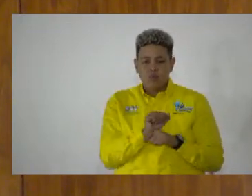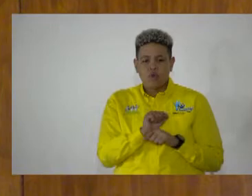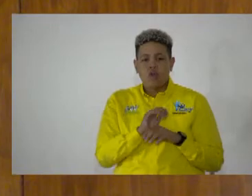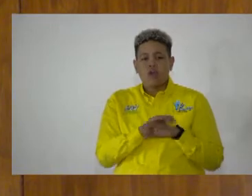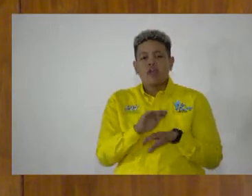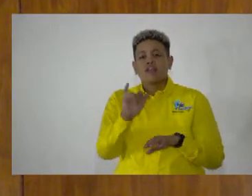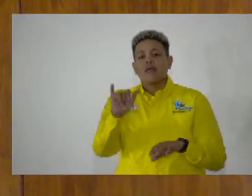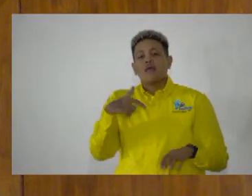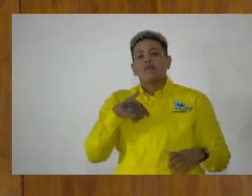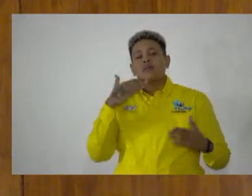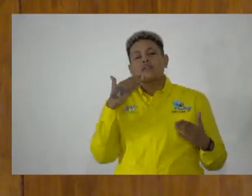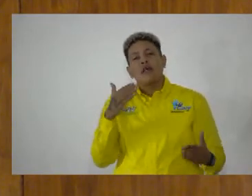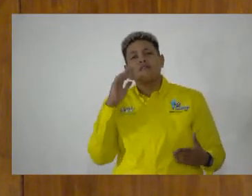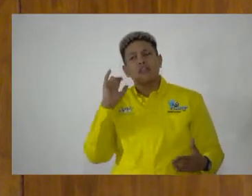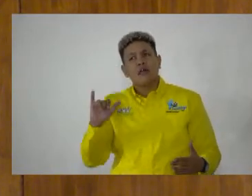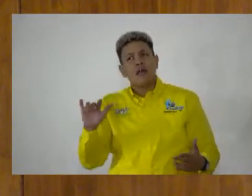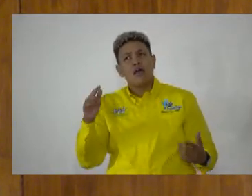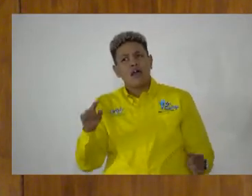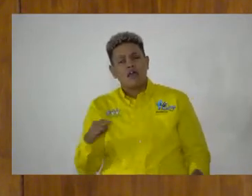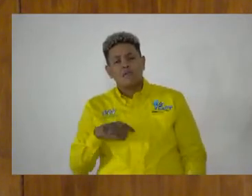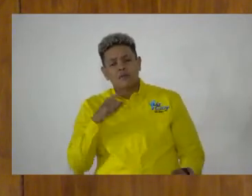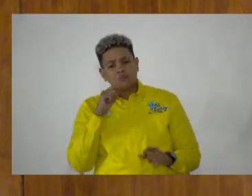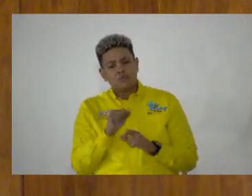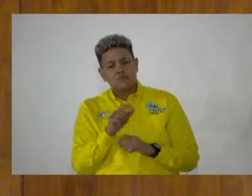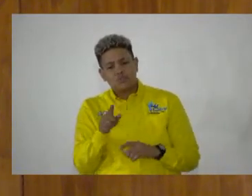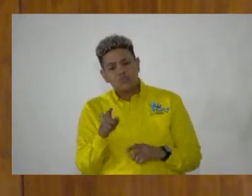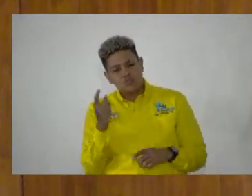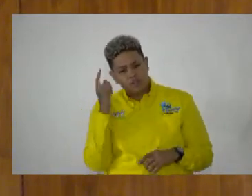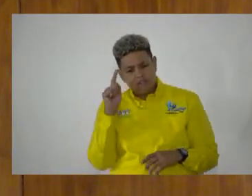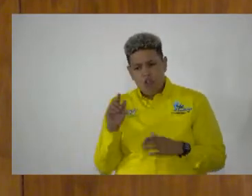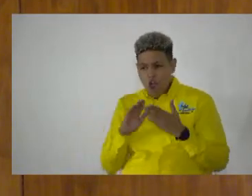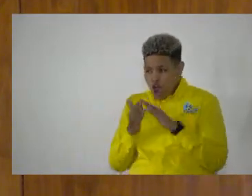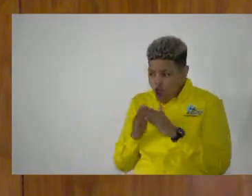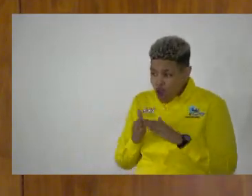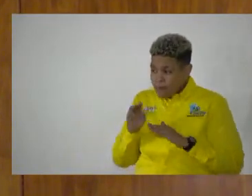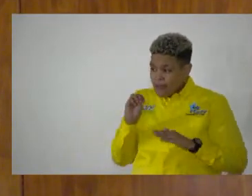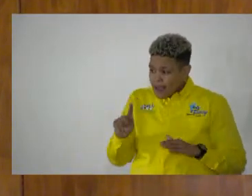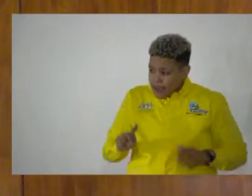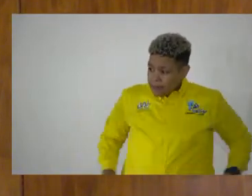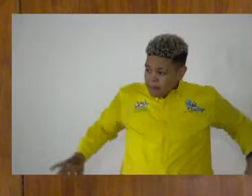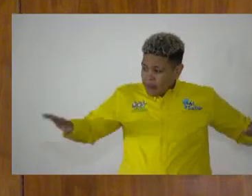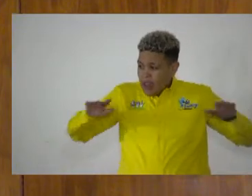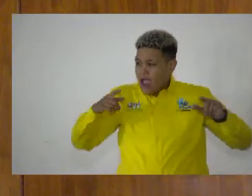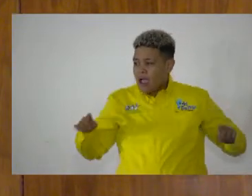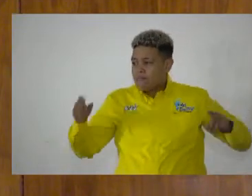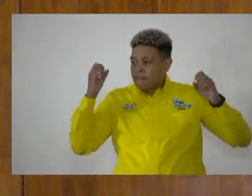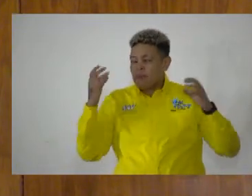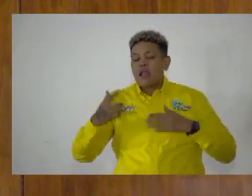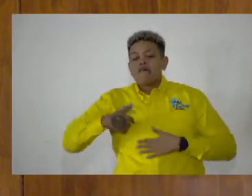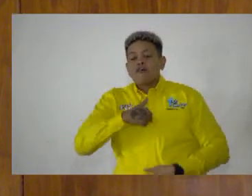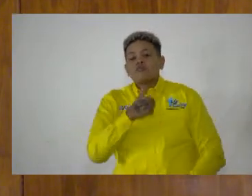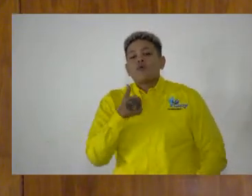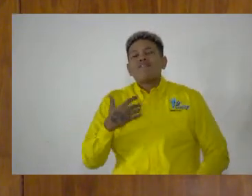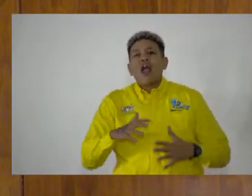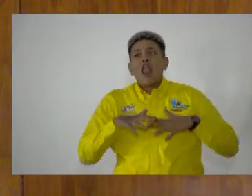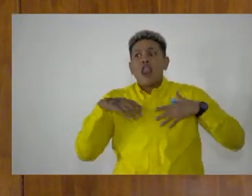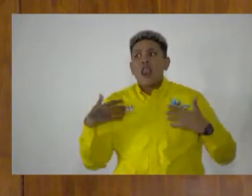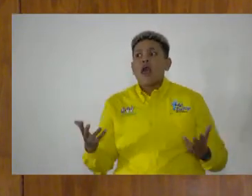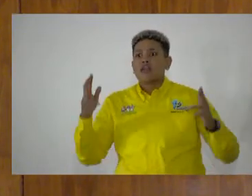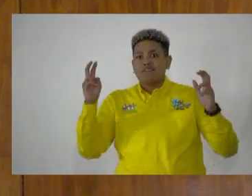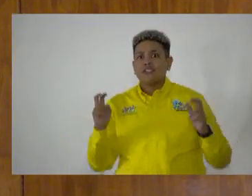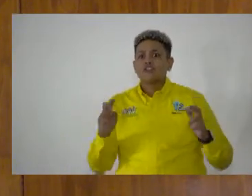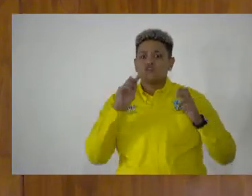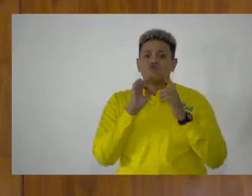I want to thank you for that. But I'm sure, you know, for the urban MPs, there are many of us who have a lot of